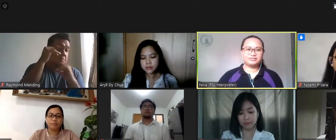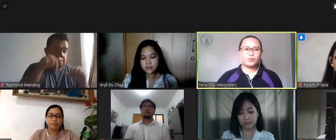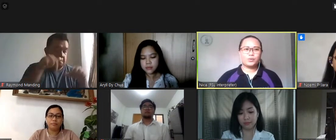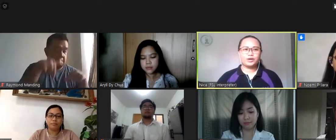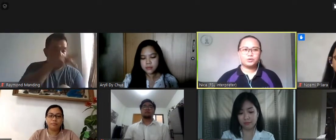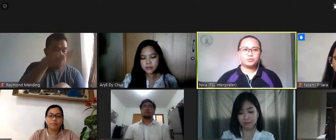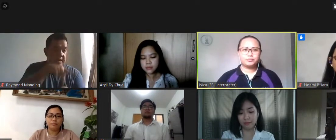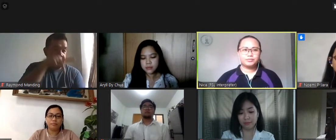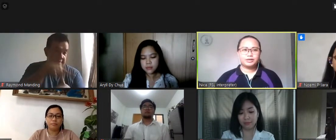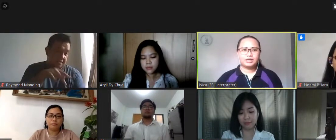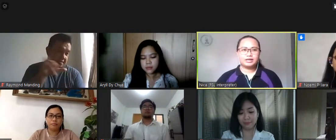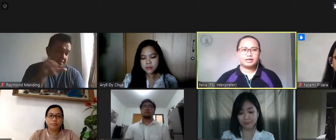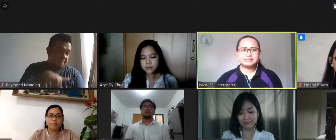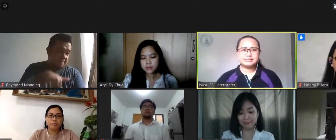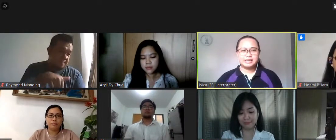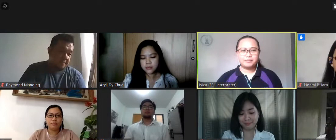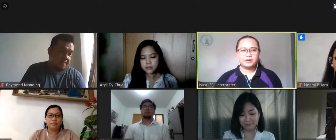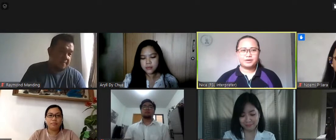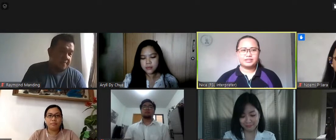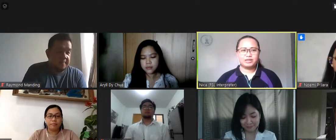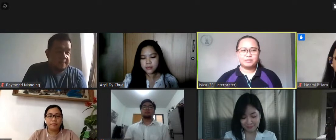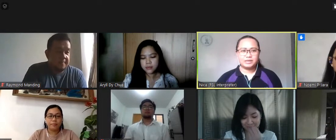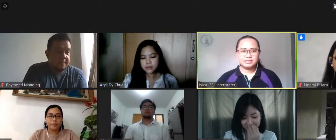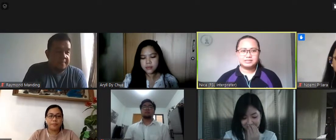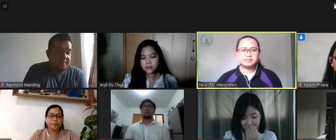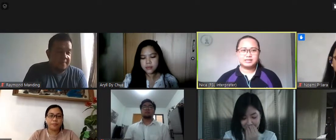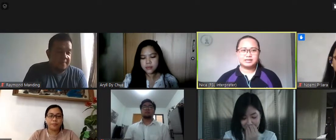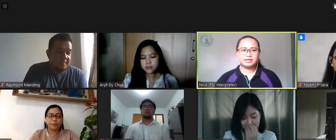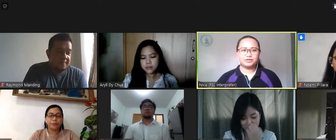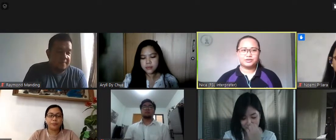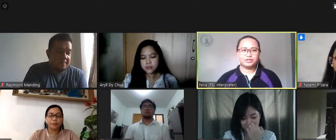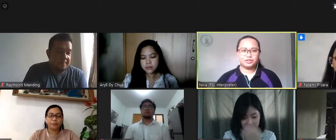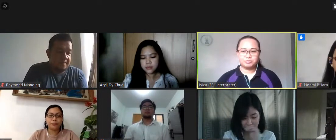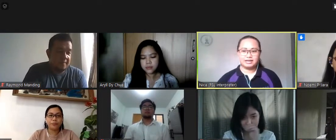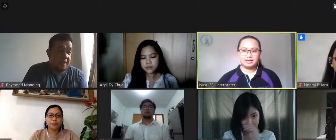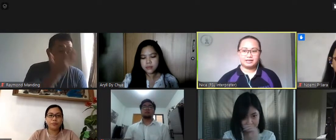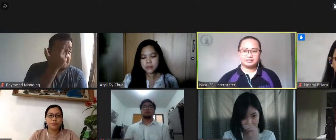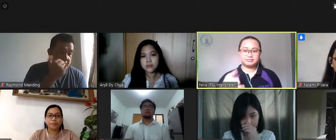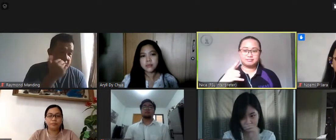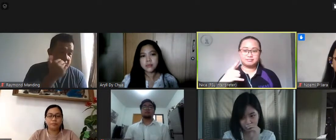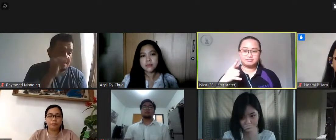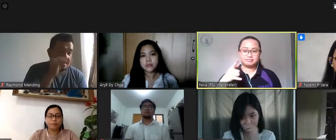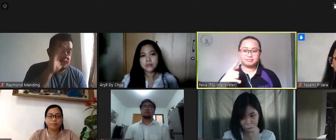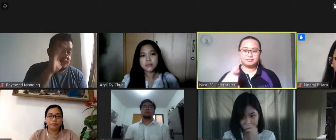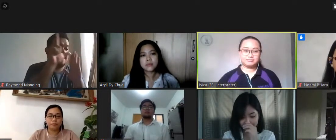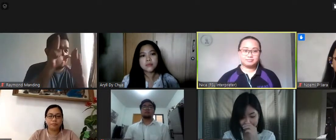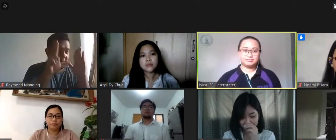So I hope it's the same here in the Philippines na ganun din yung mangyari.